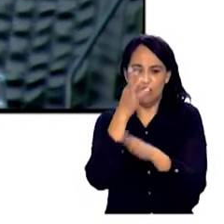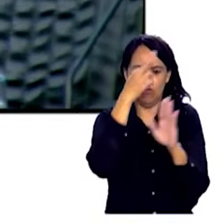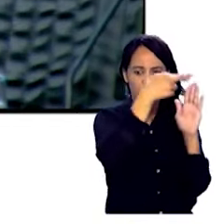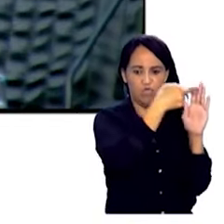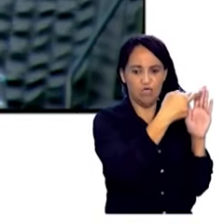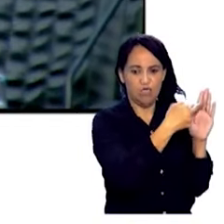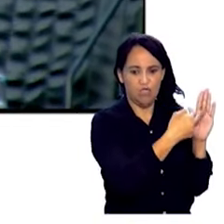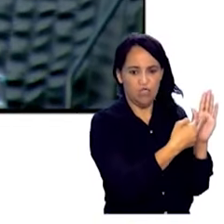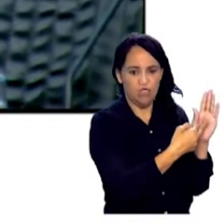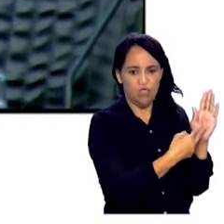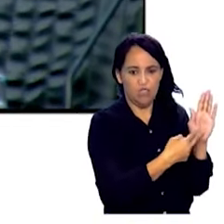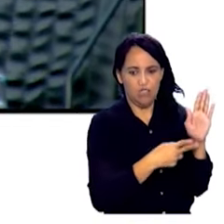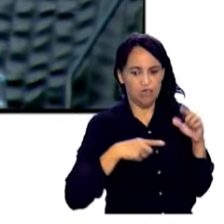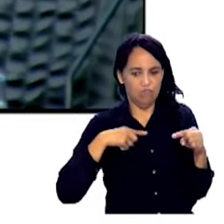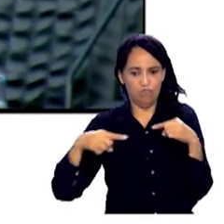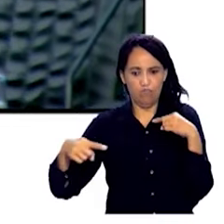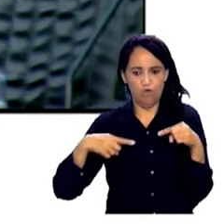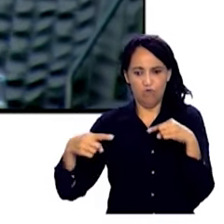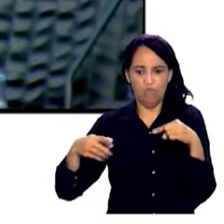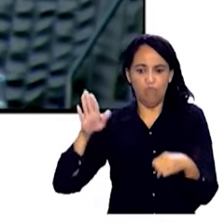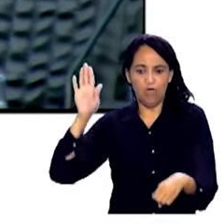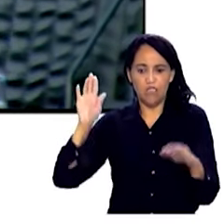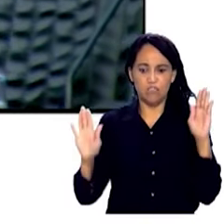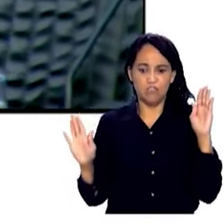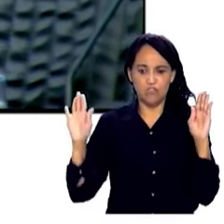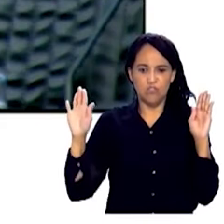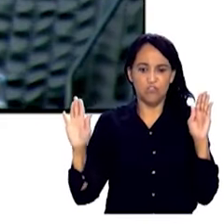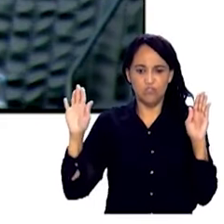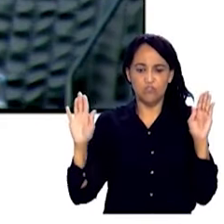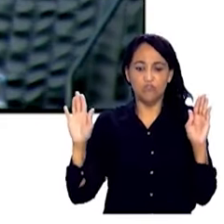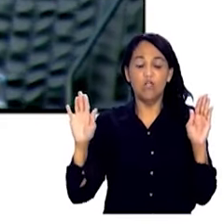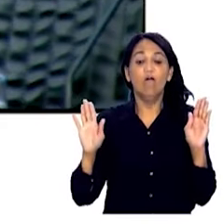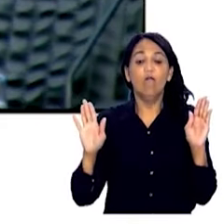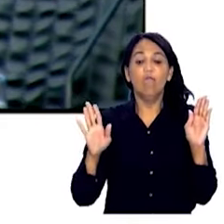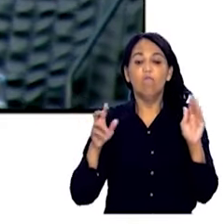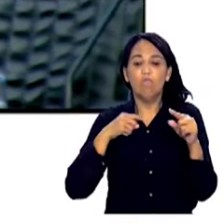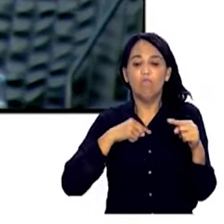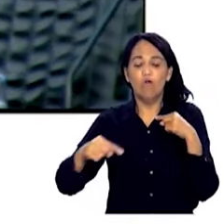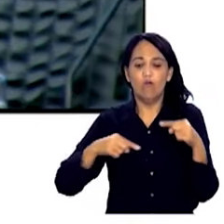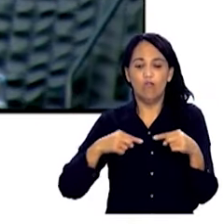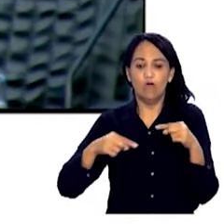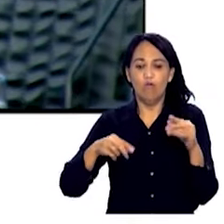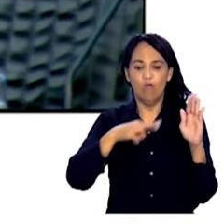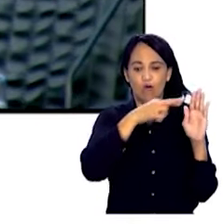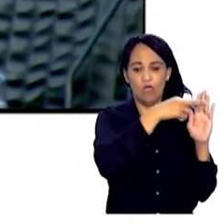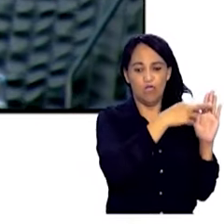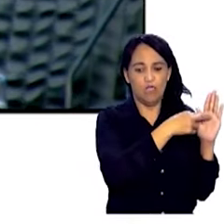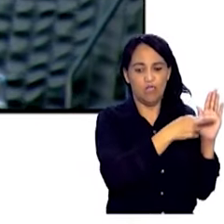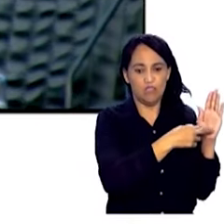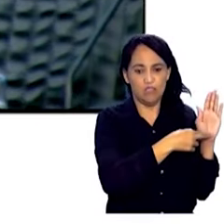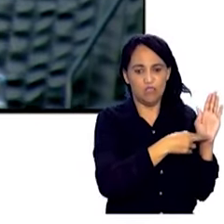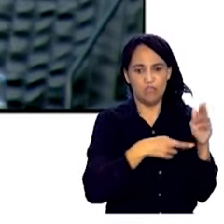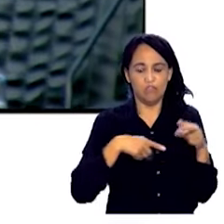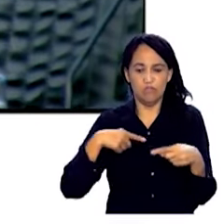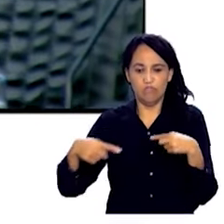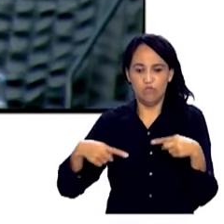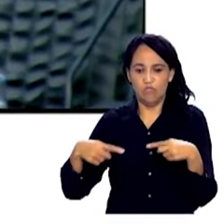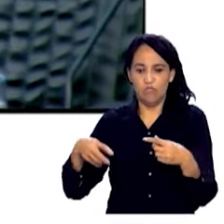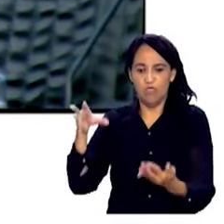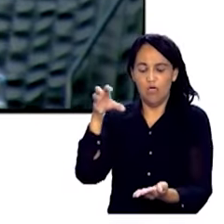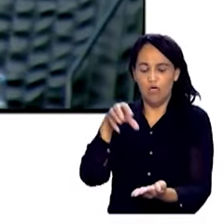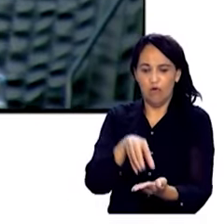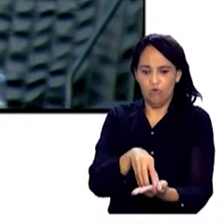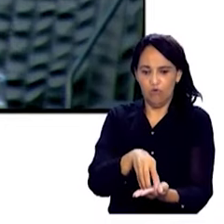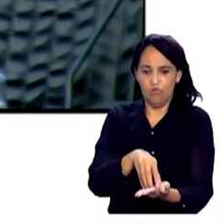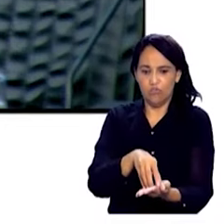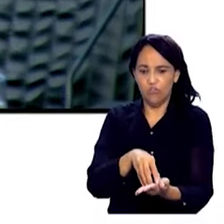standards but were political standards accordingly the cour held that it did not have the constitutional Authority to decide the